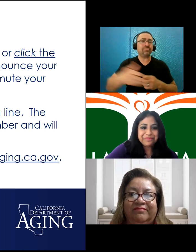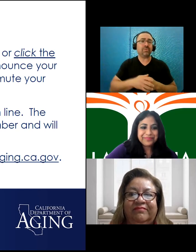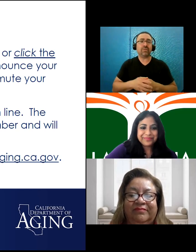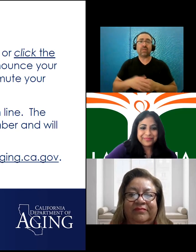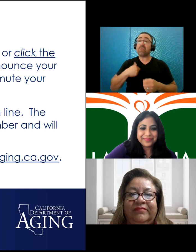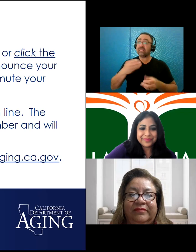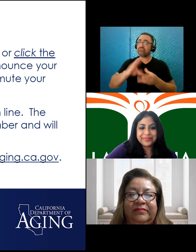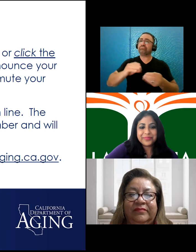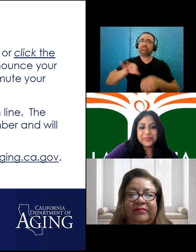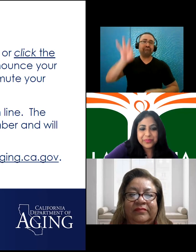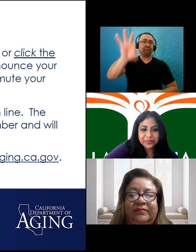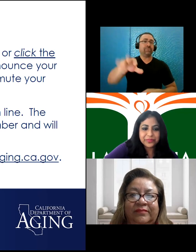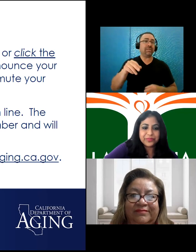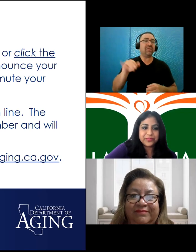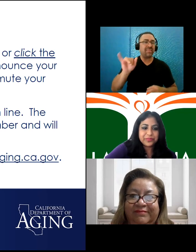resource.